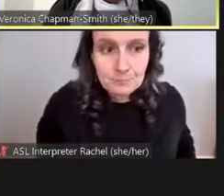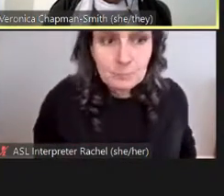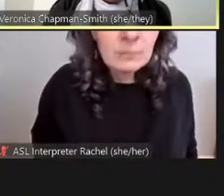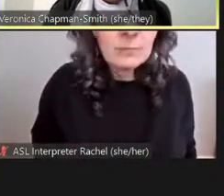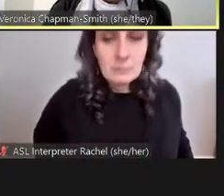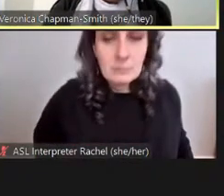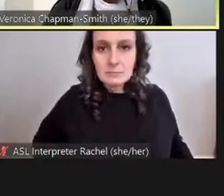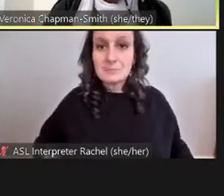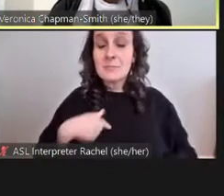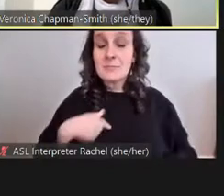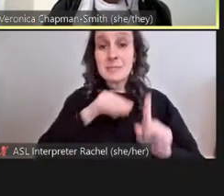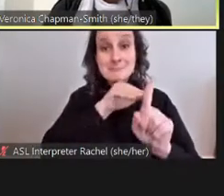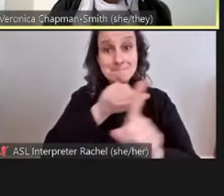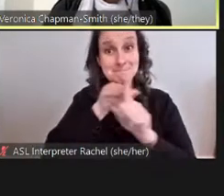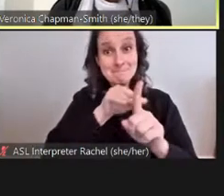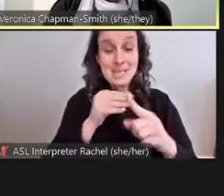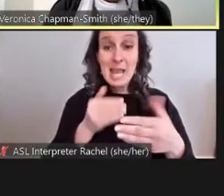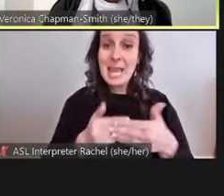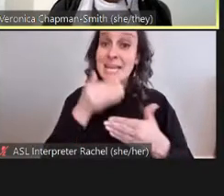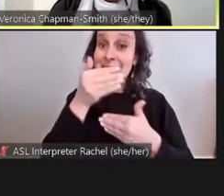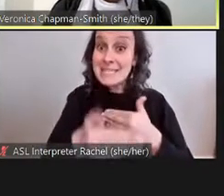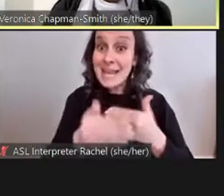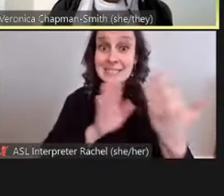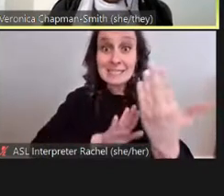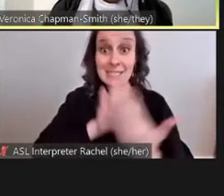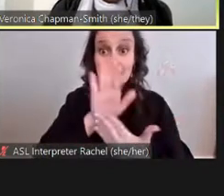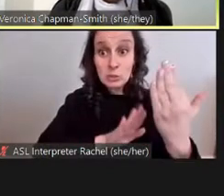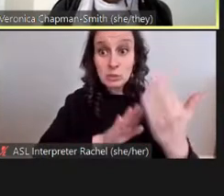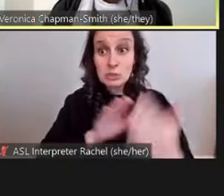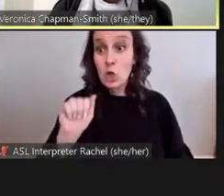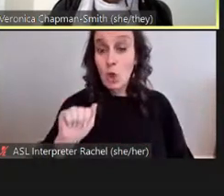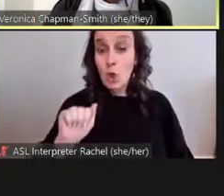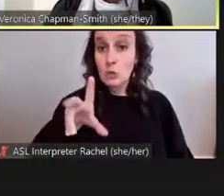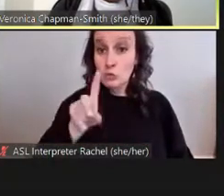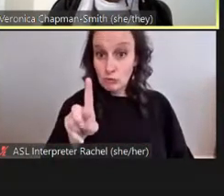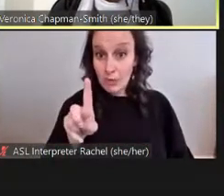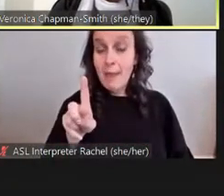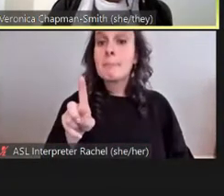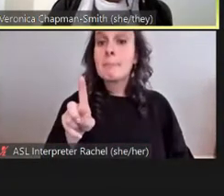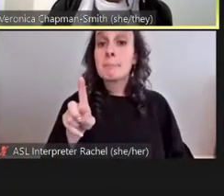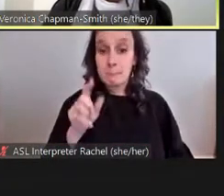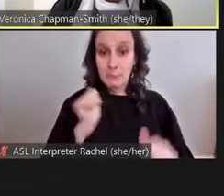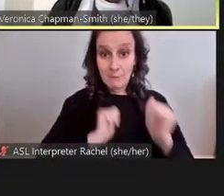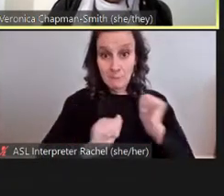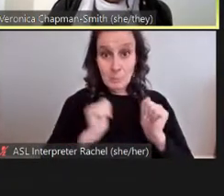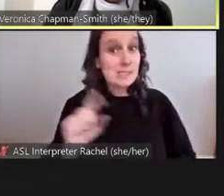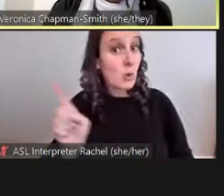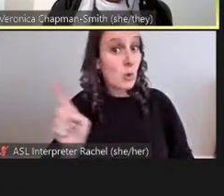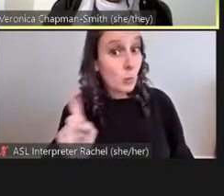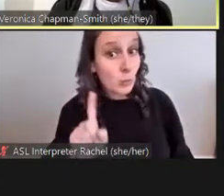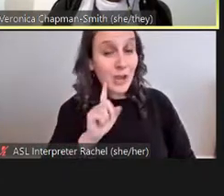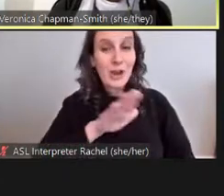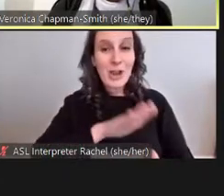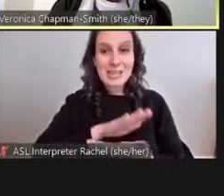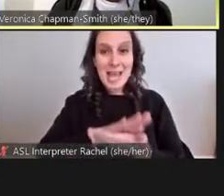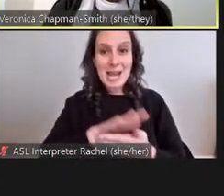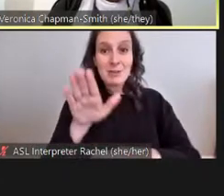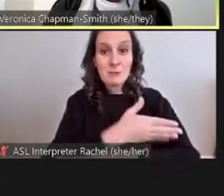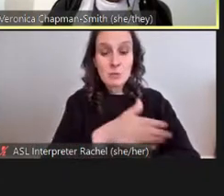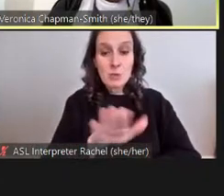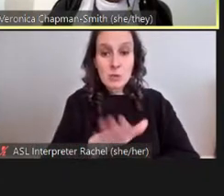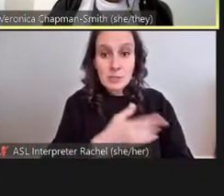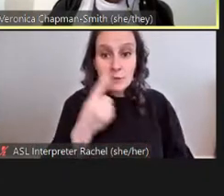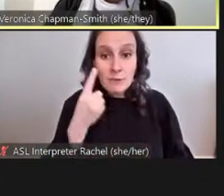As a reminder, our next in-person audio described performance will be at the Academy of Music for